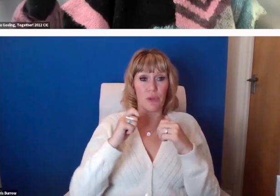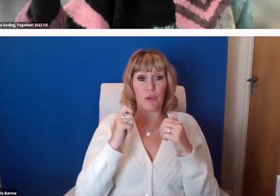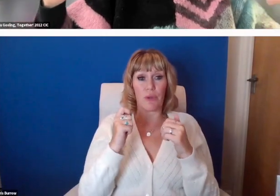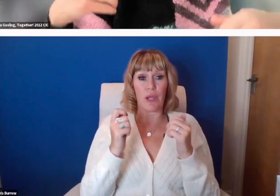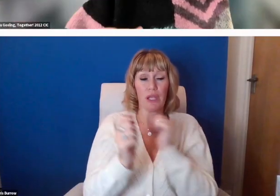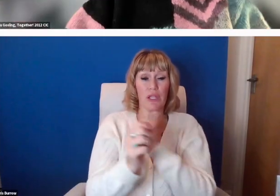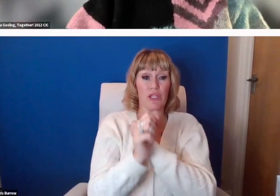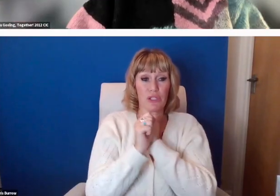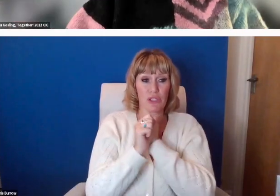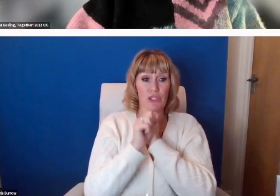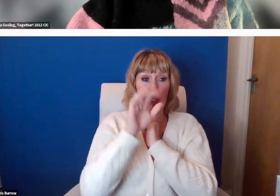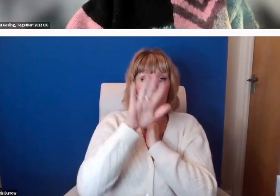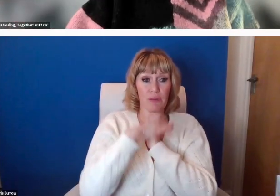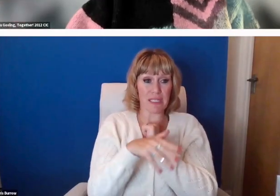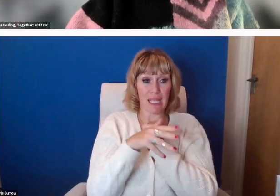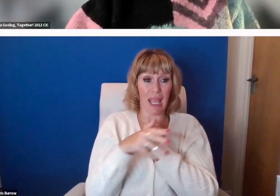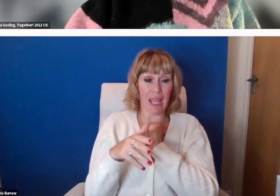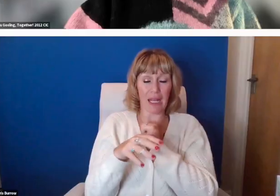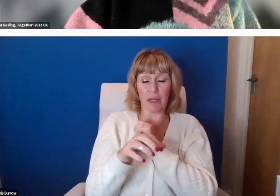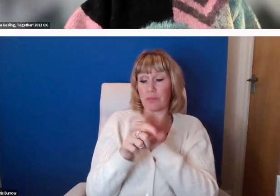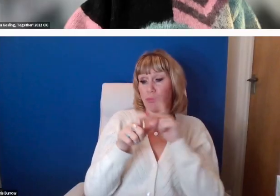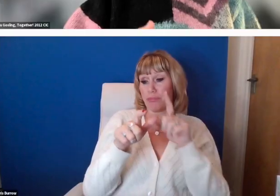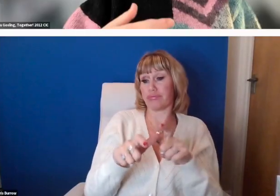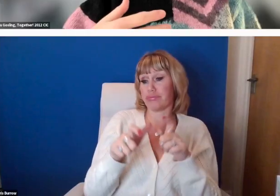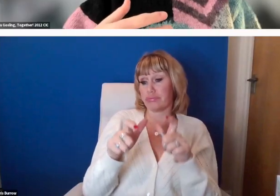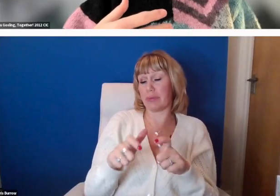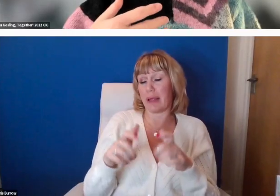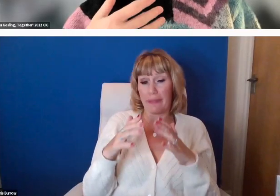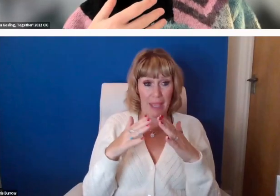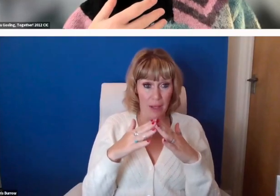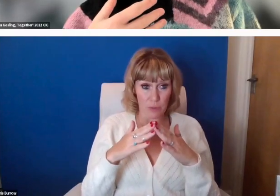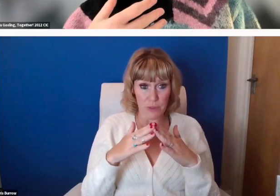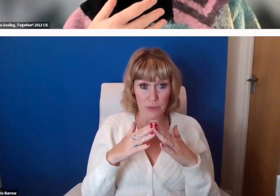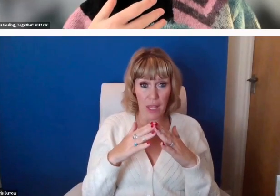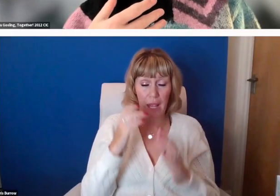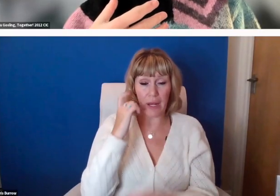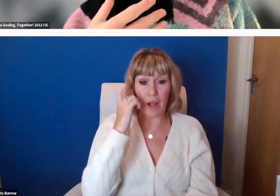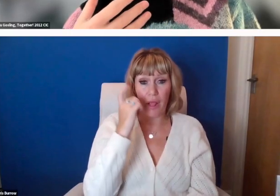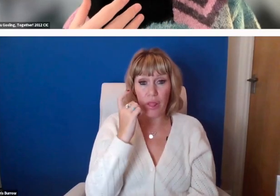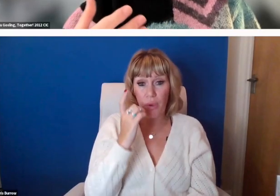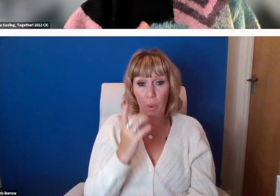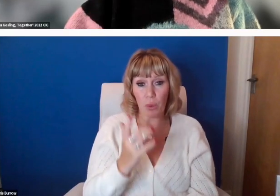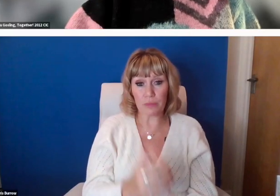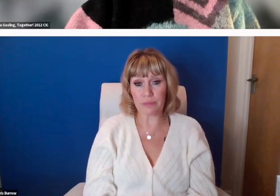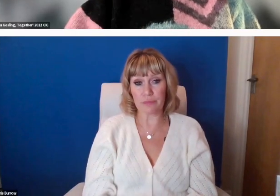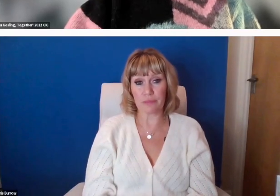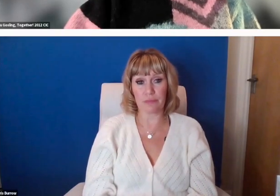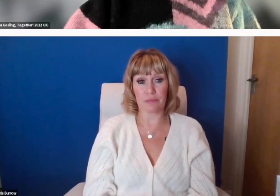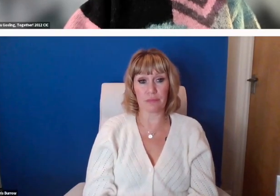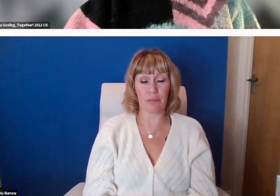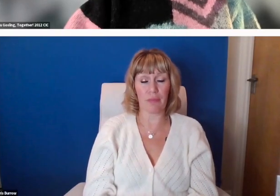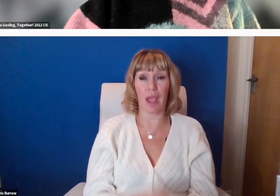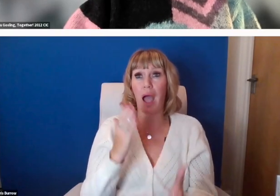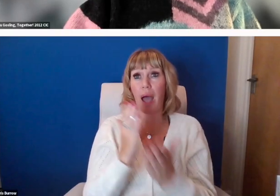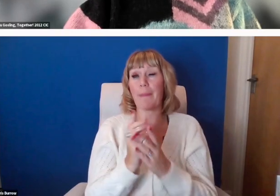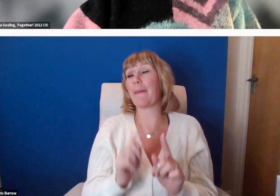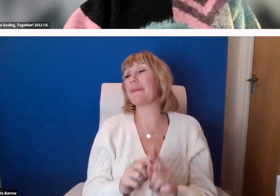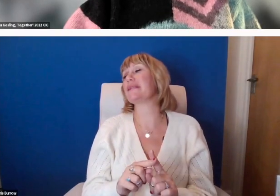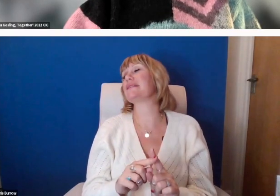basically caged in the house. And I thought I think I'm in a very different